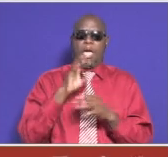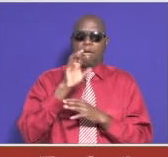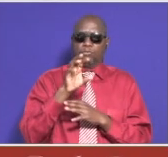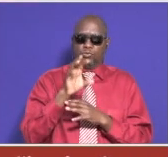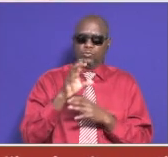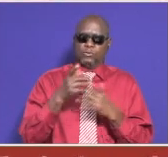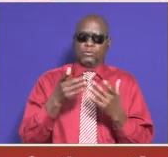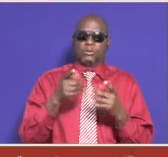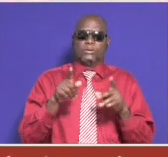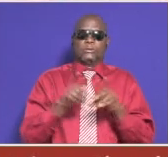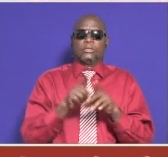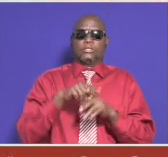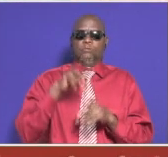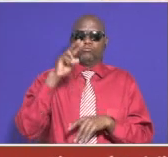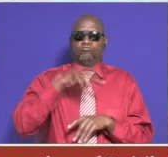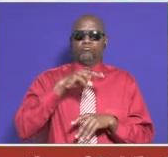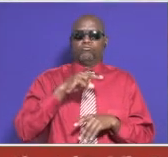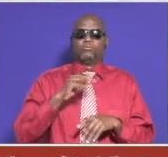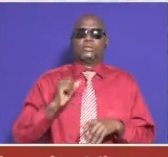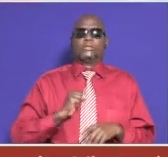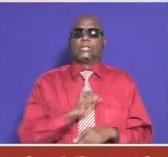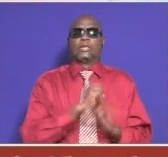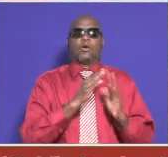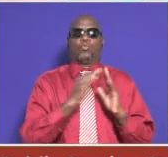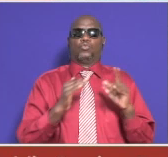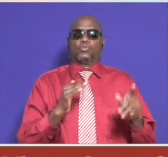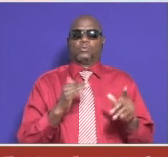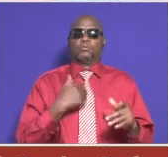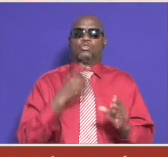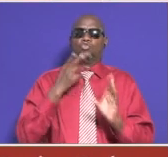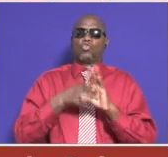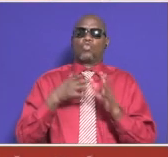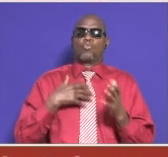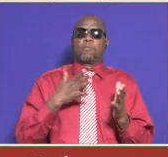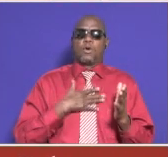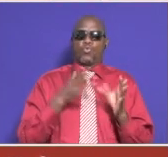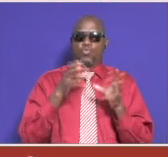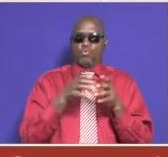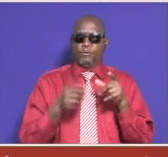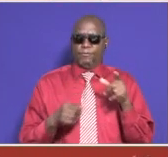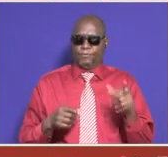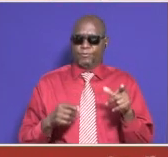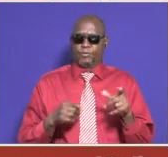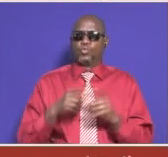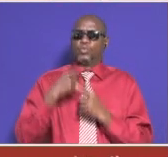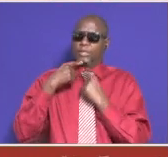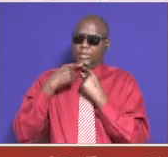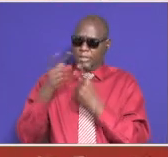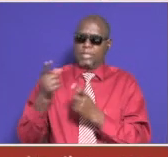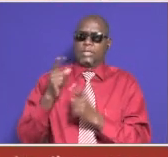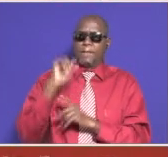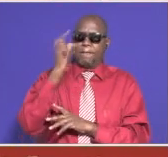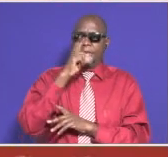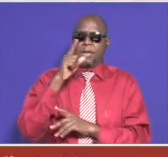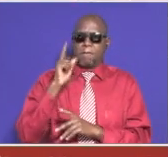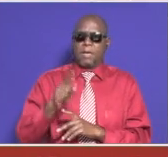and debilitate this house. Mr. Speaker, sir, I do join ranks with my colleagues. It is the high time we tell the president he must put